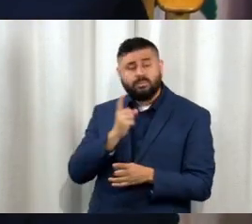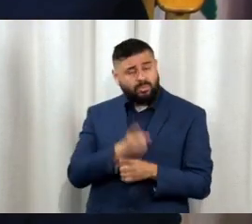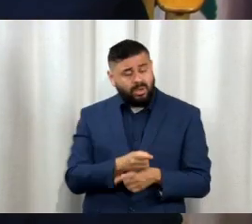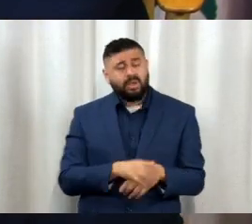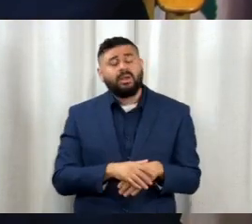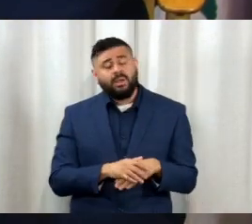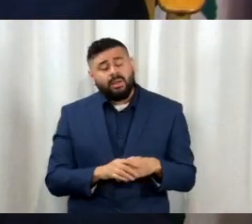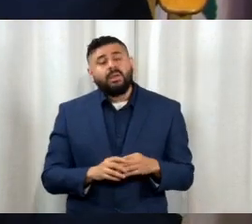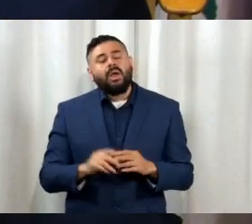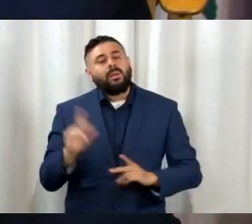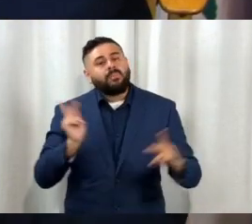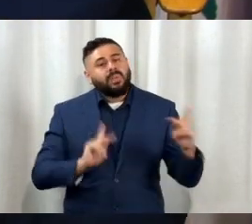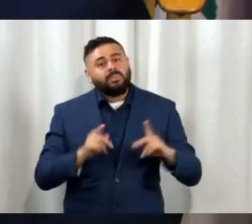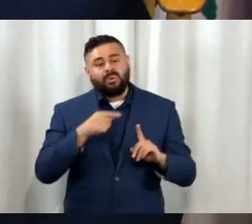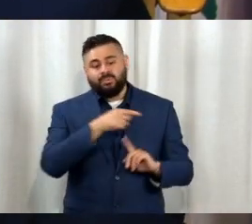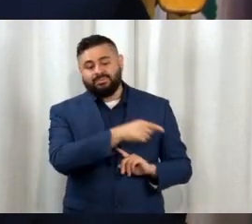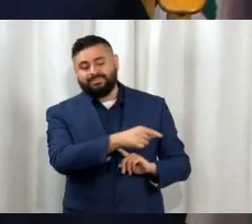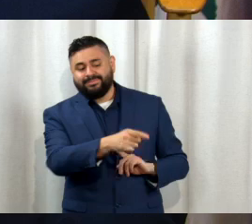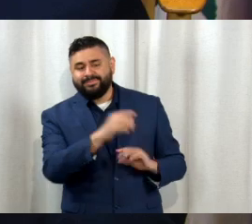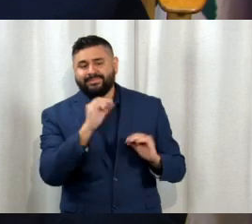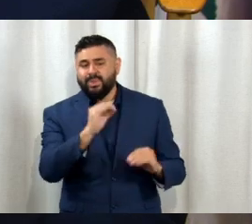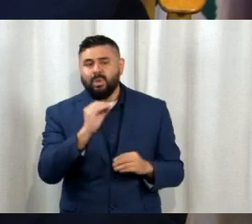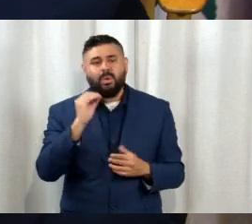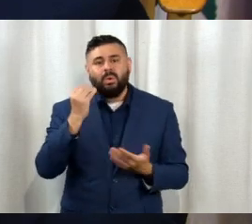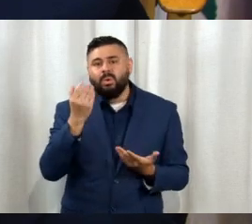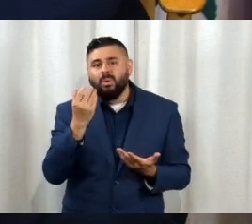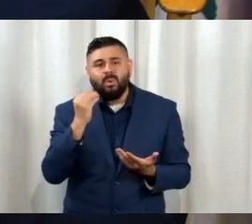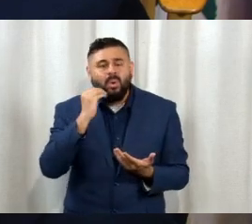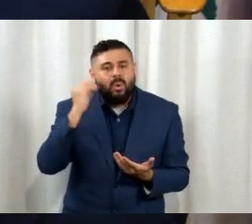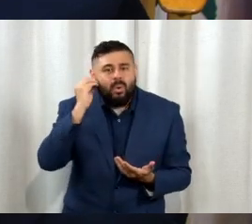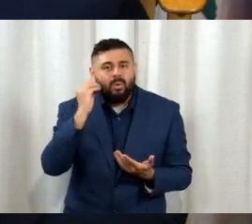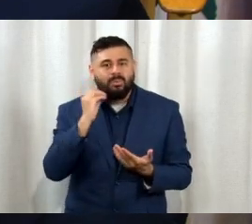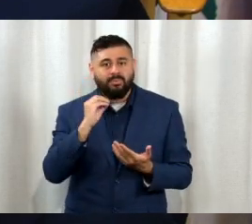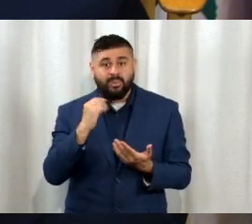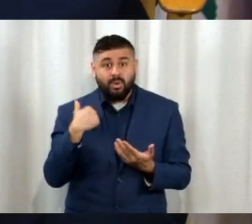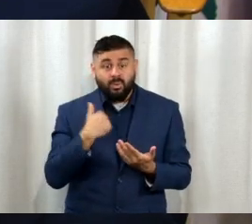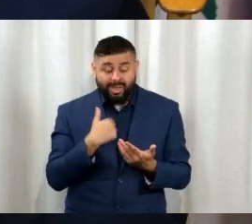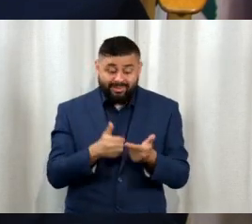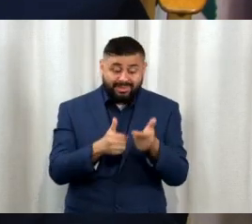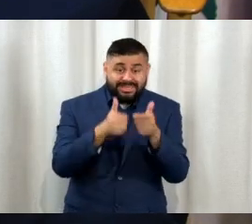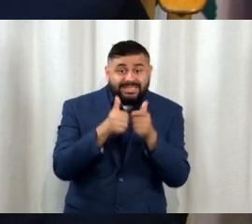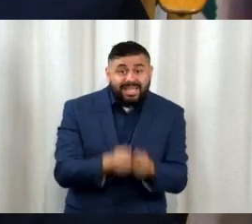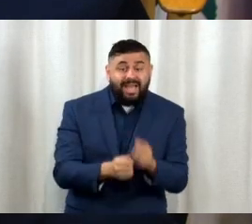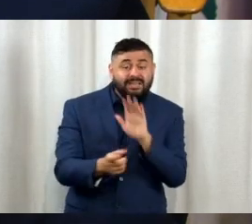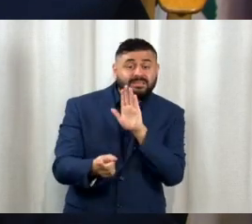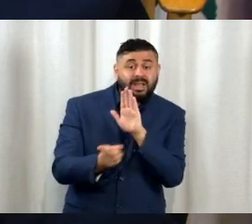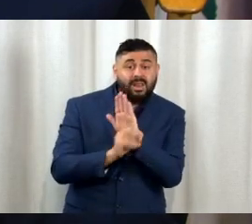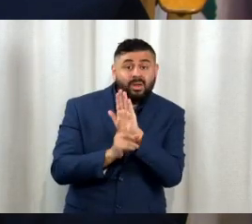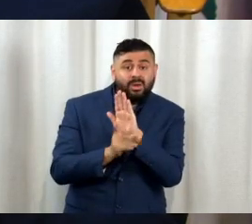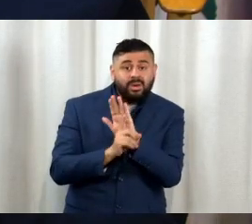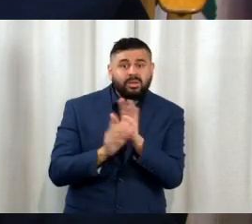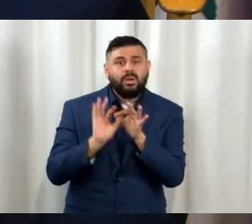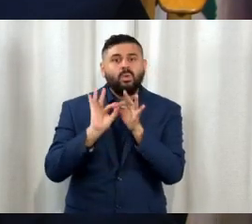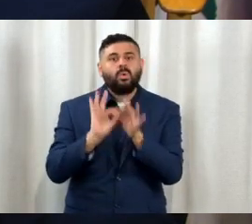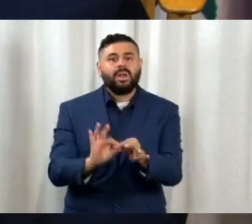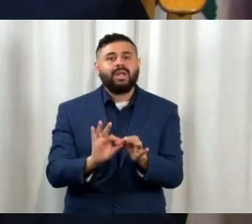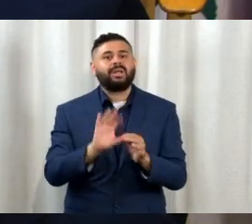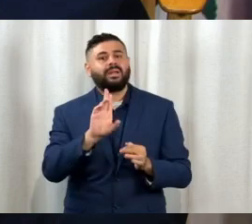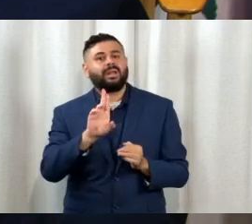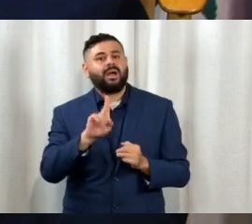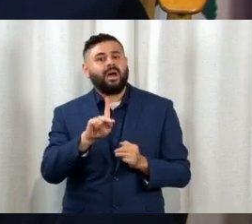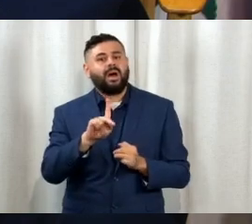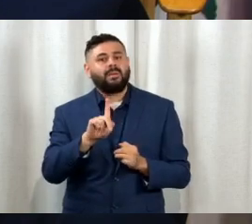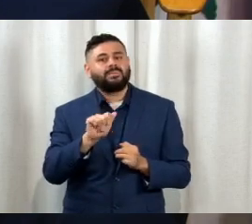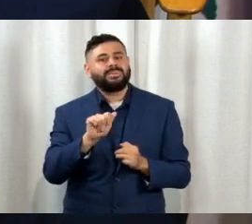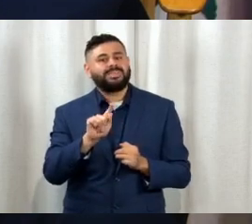tell people experiencing homelessness about services in real time. We've got a text alert program where they can get updates on exactly all the things we're doing